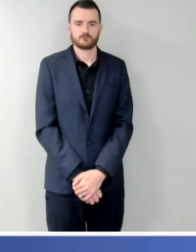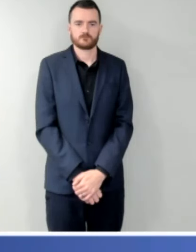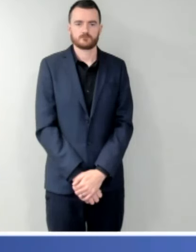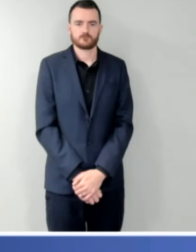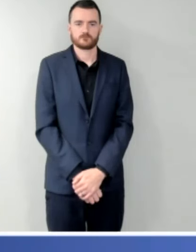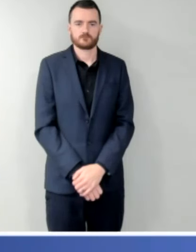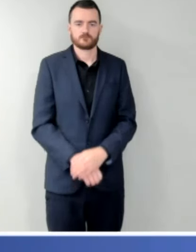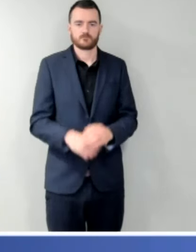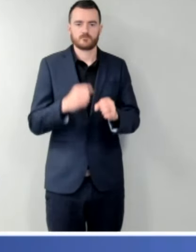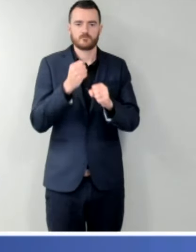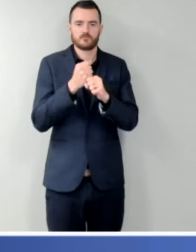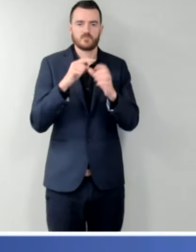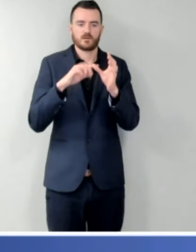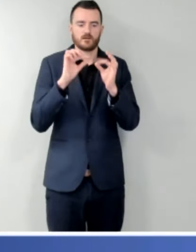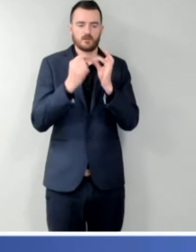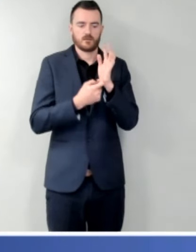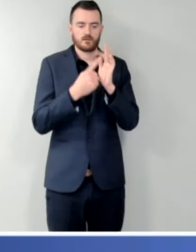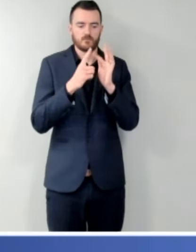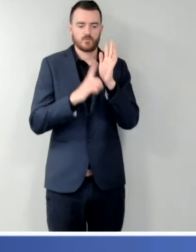Gabrielle Lorchette,